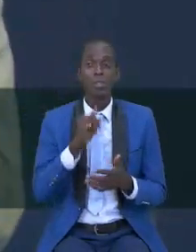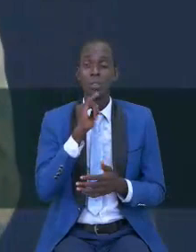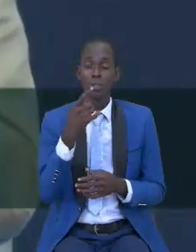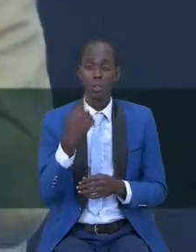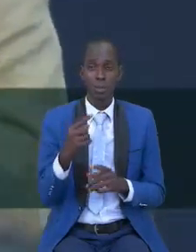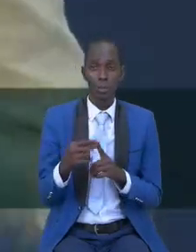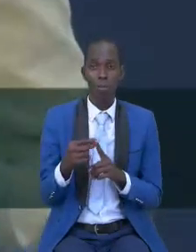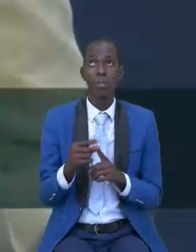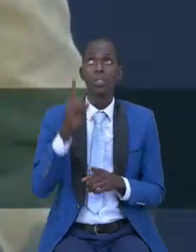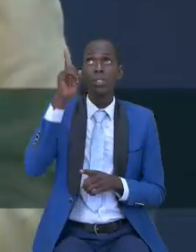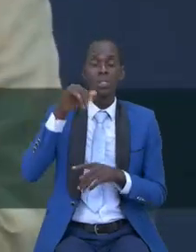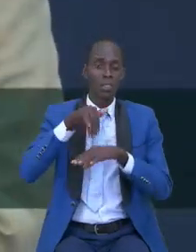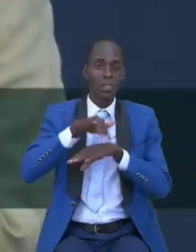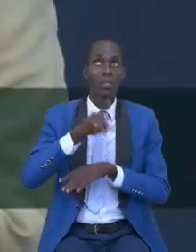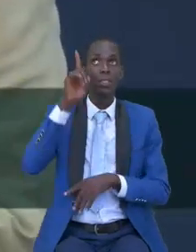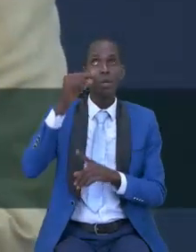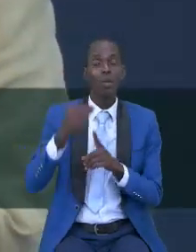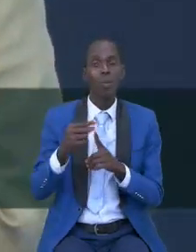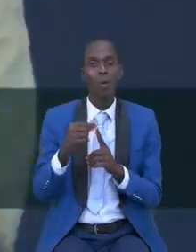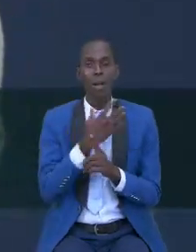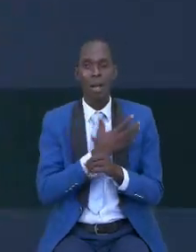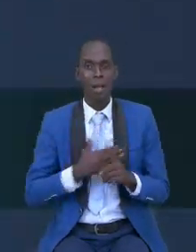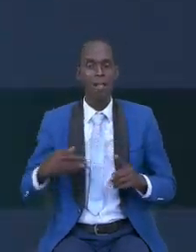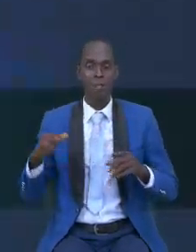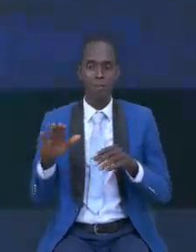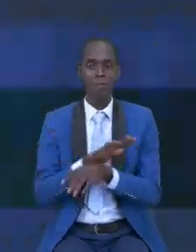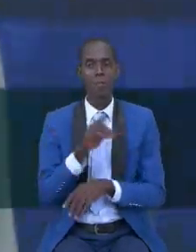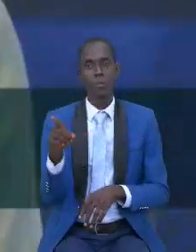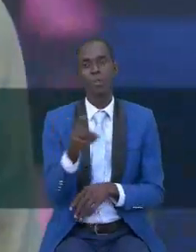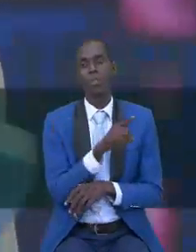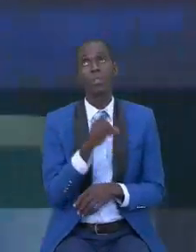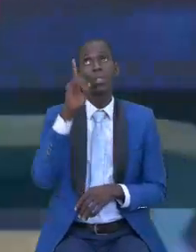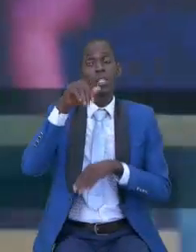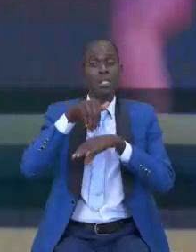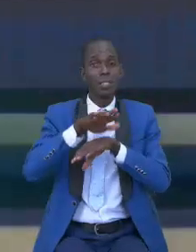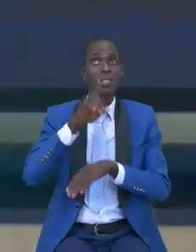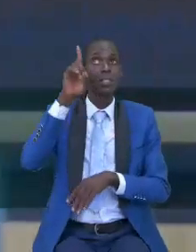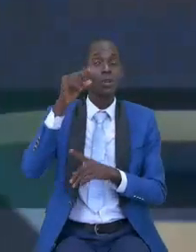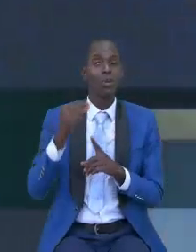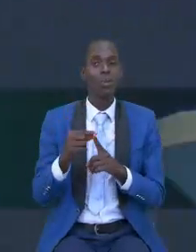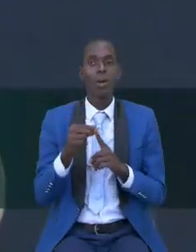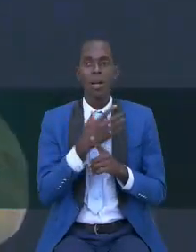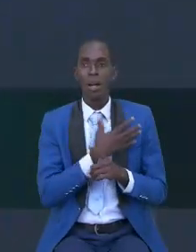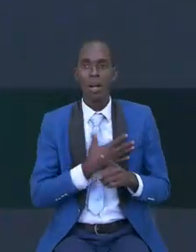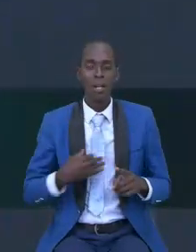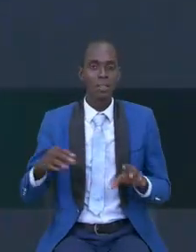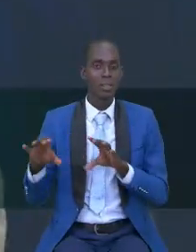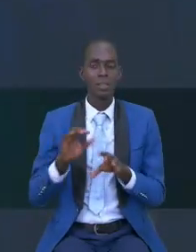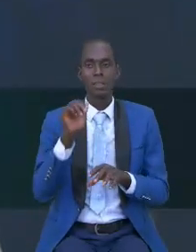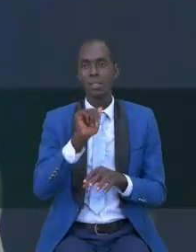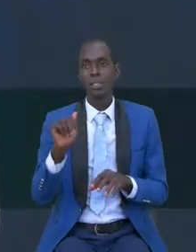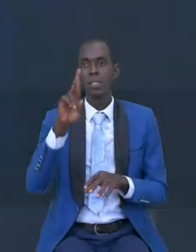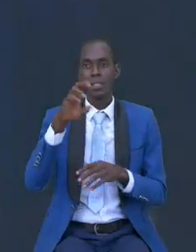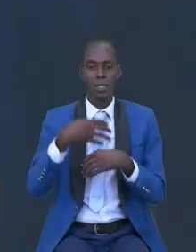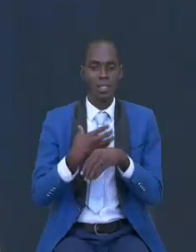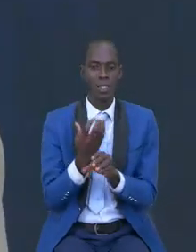He sent his word. He empowered them. He sent his word. He did a creative